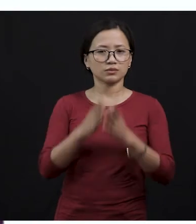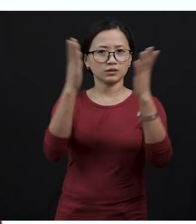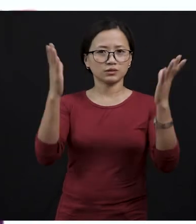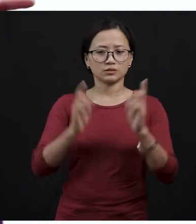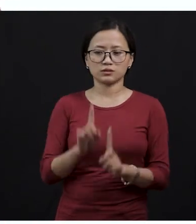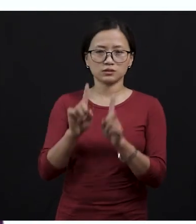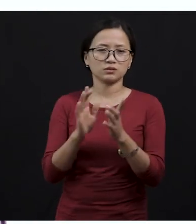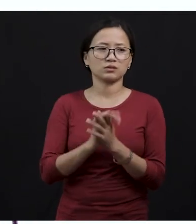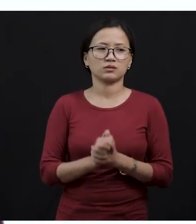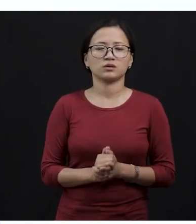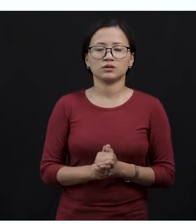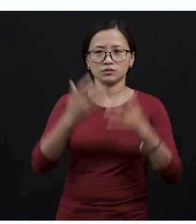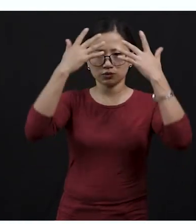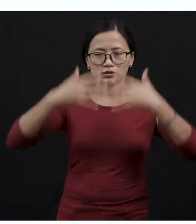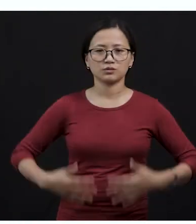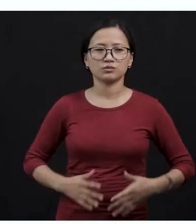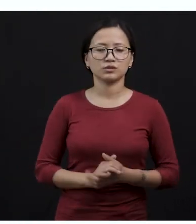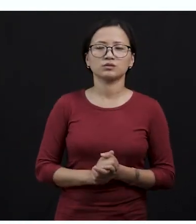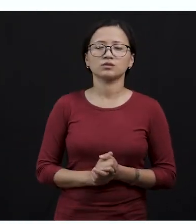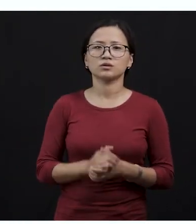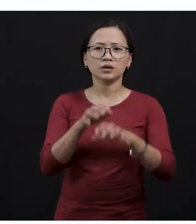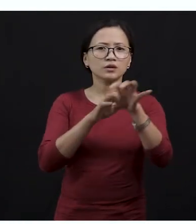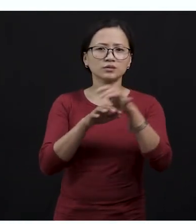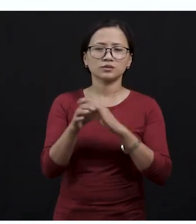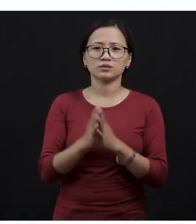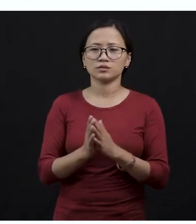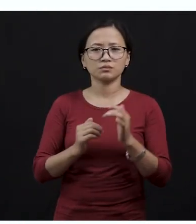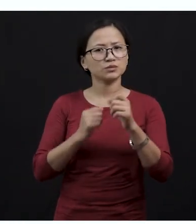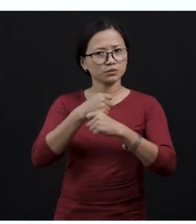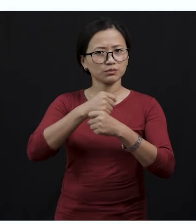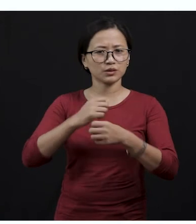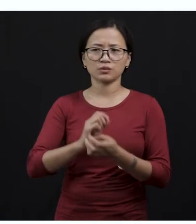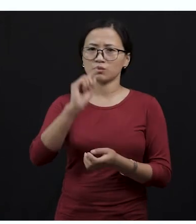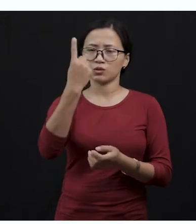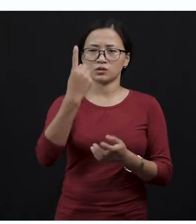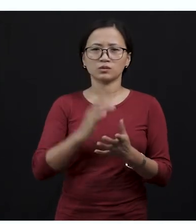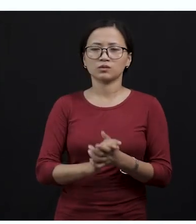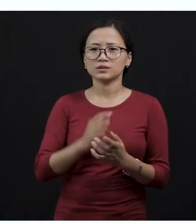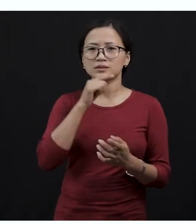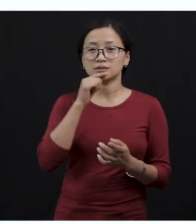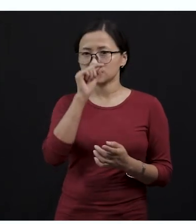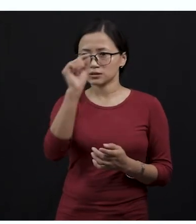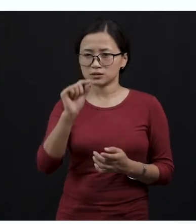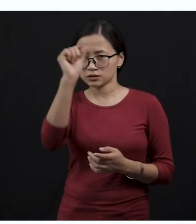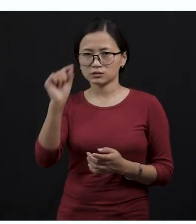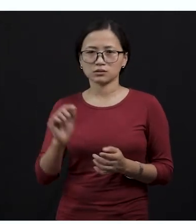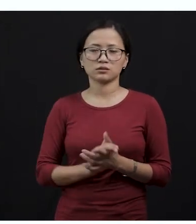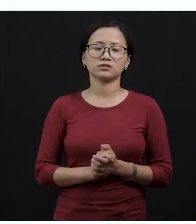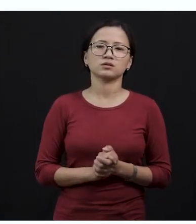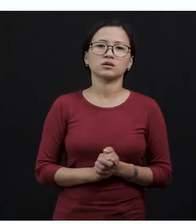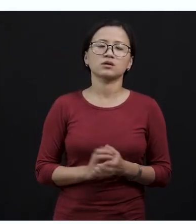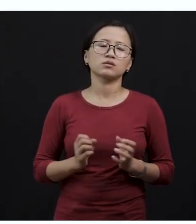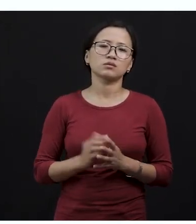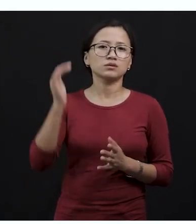being, such kind of organisms, which is made up of more than one cell. More than one cell, that means many cells. They are